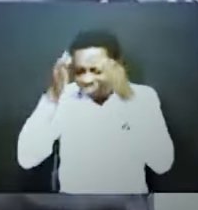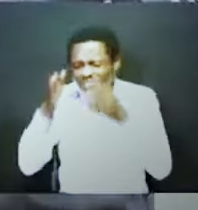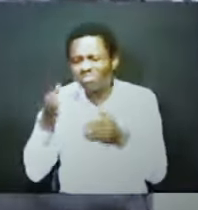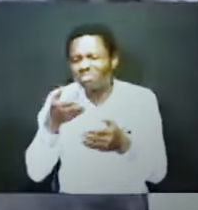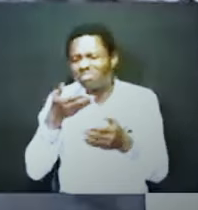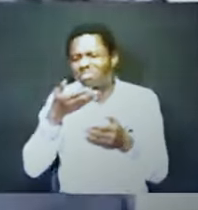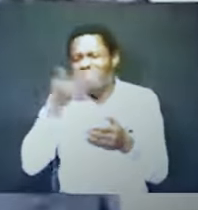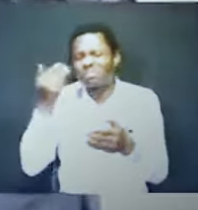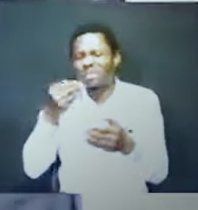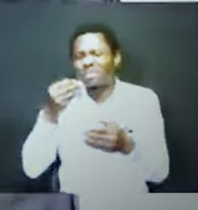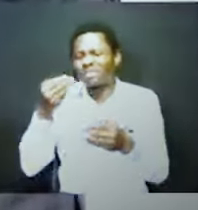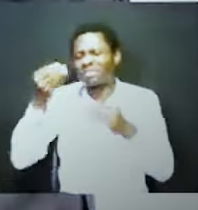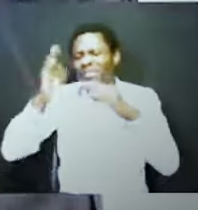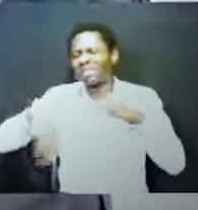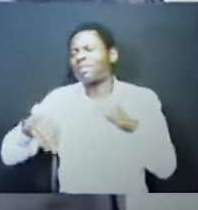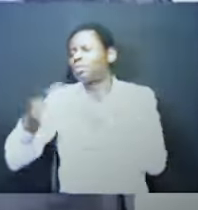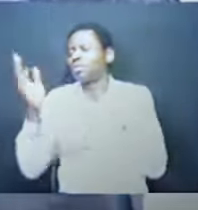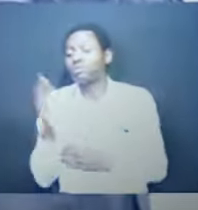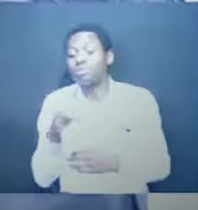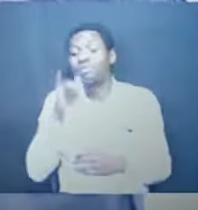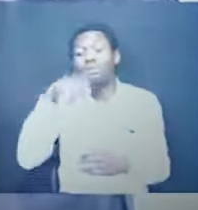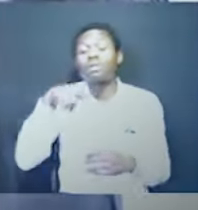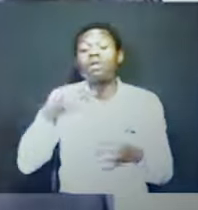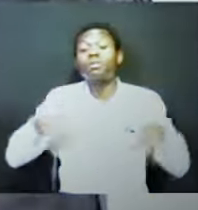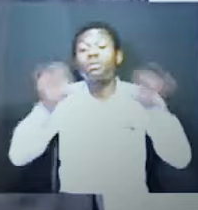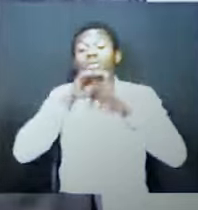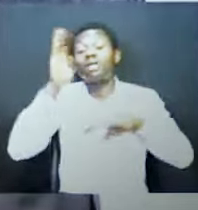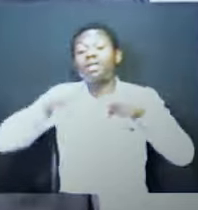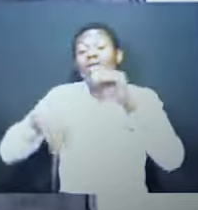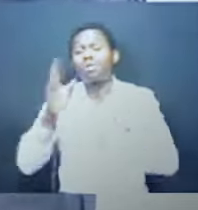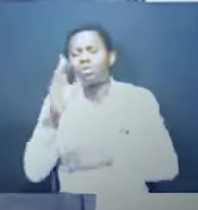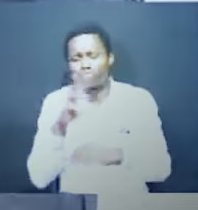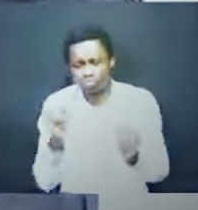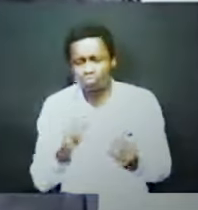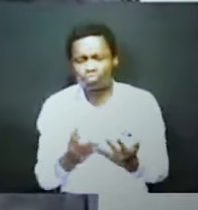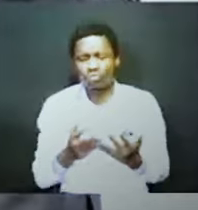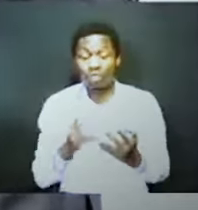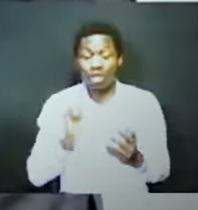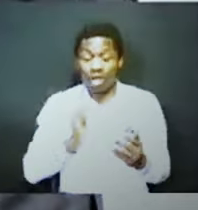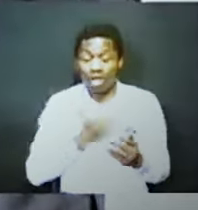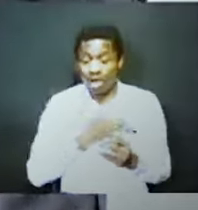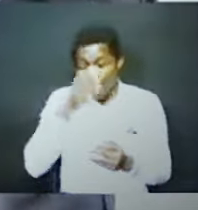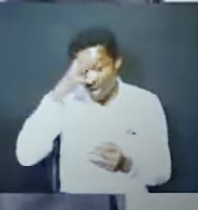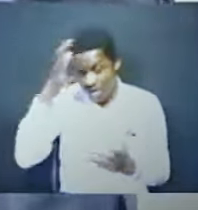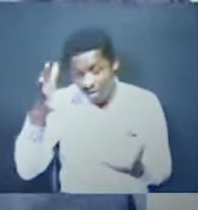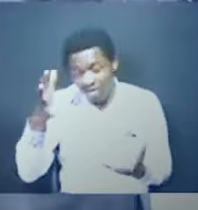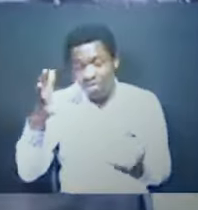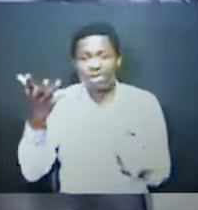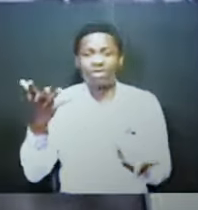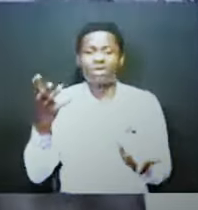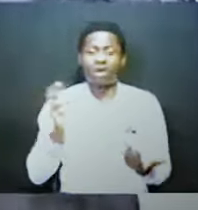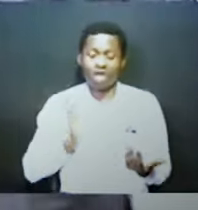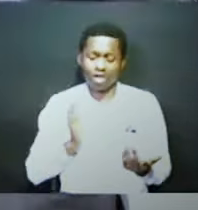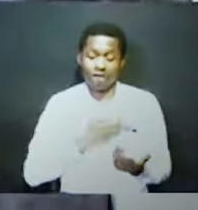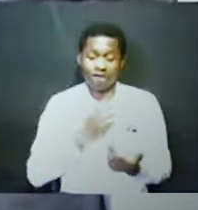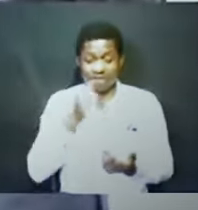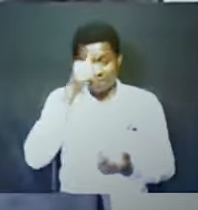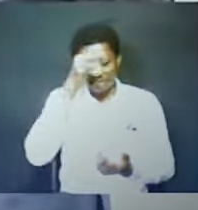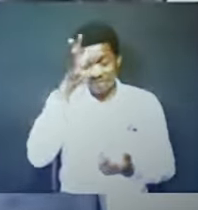Because even our forefather, the father of our faith,